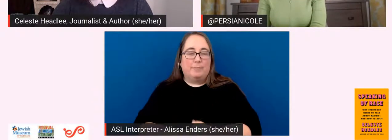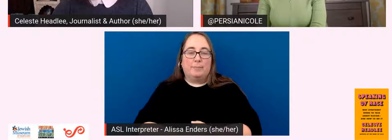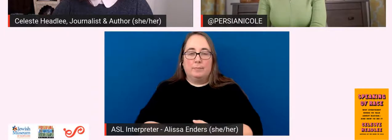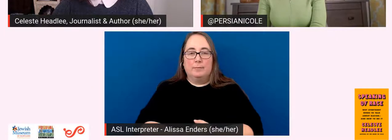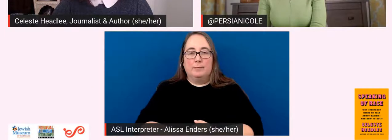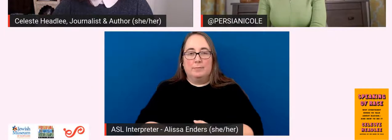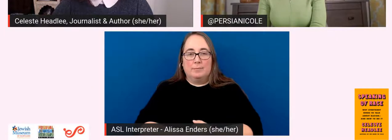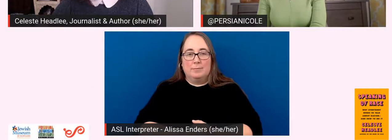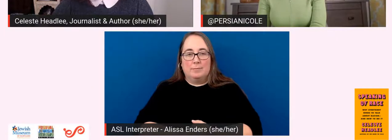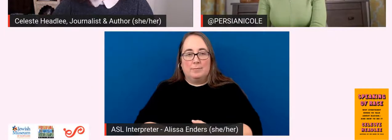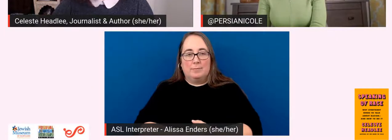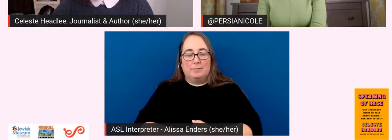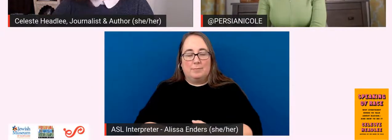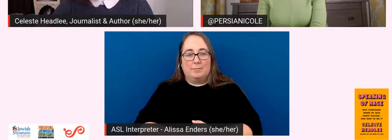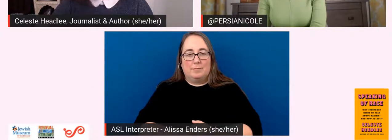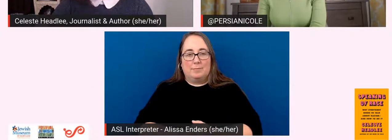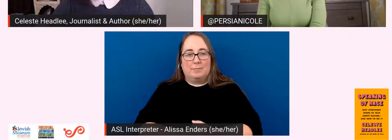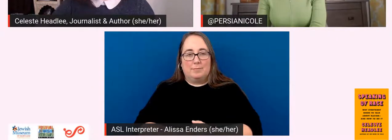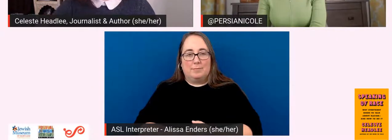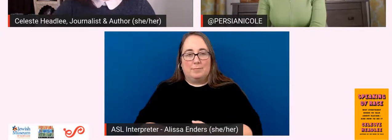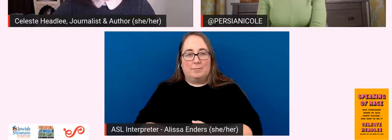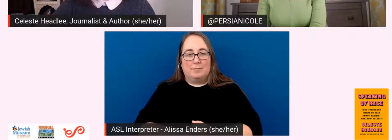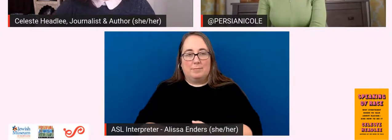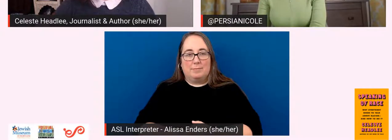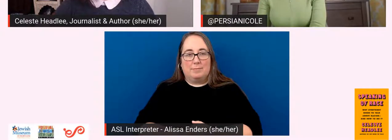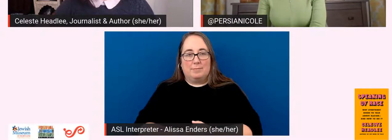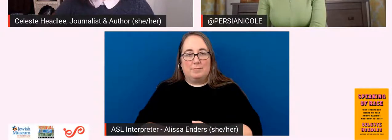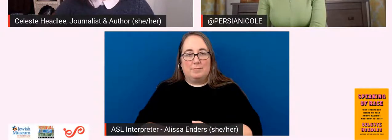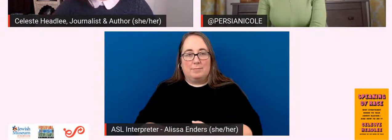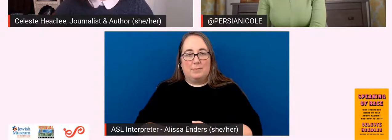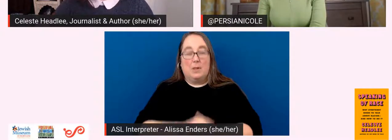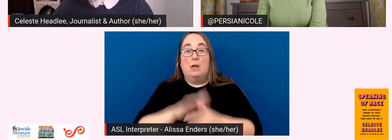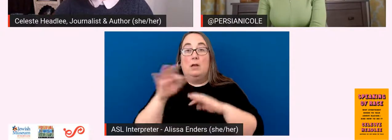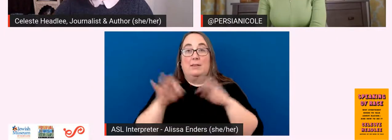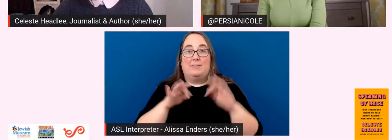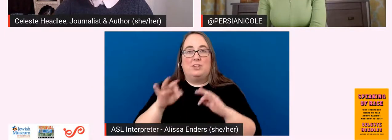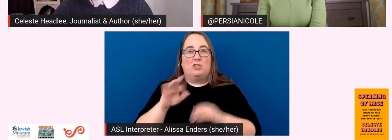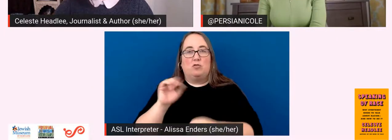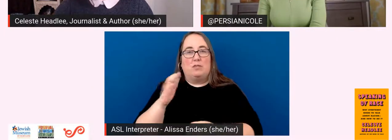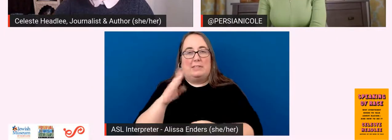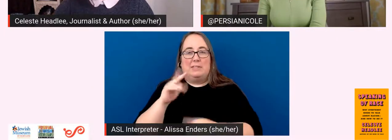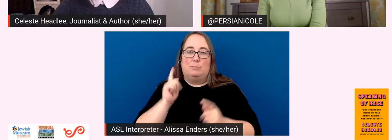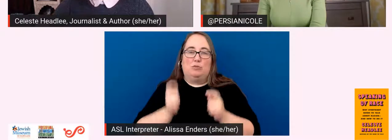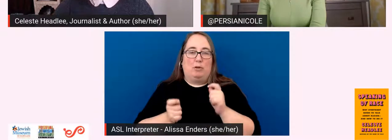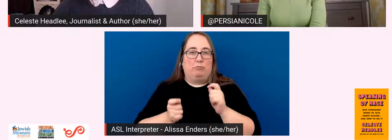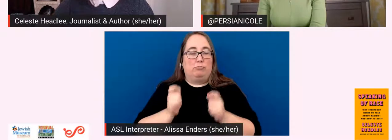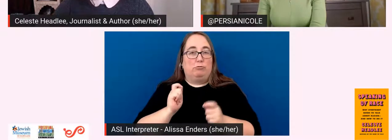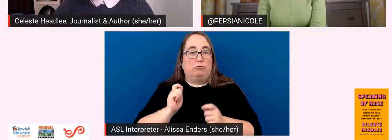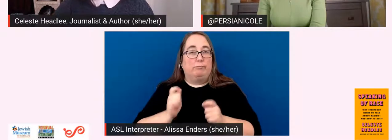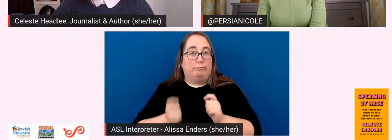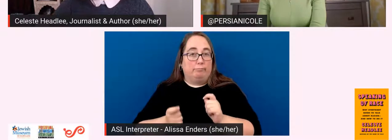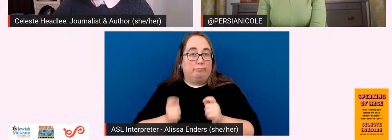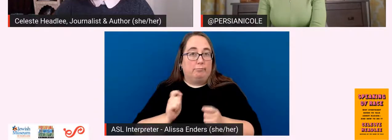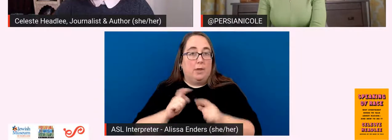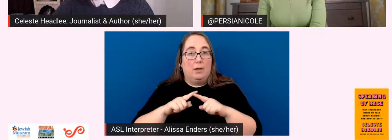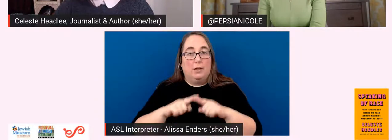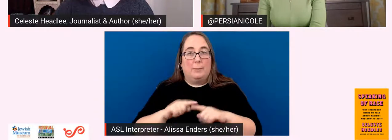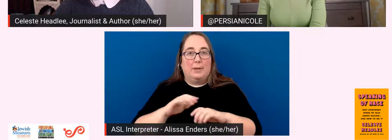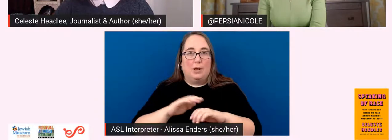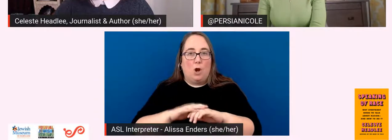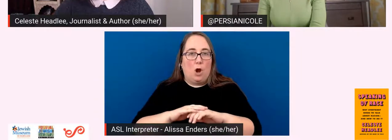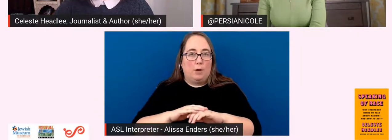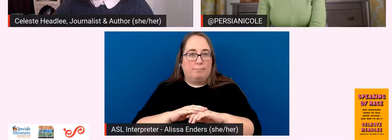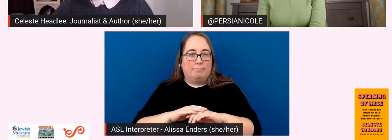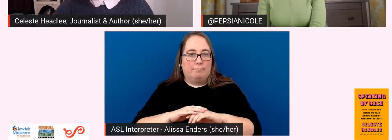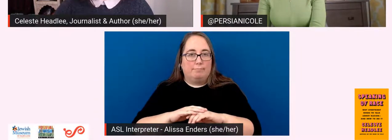So that's a really good question. The definition of racism changes depending on what